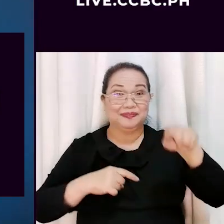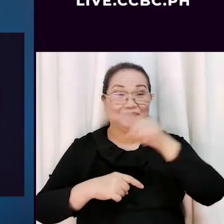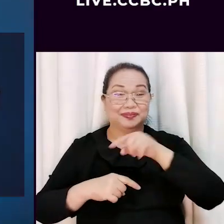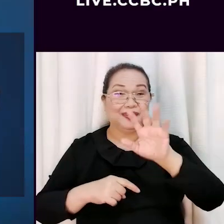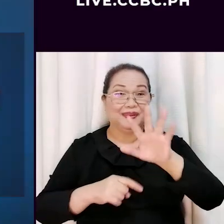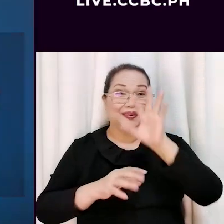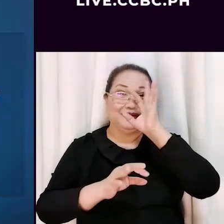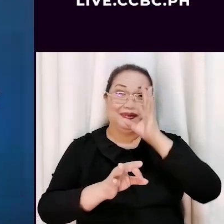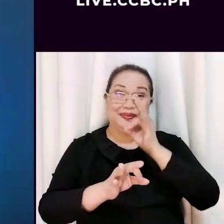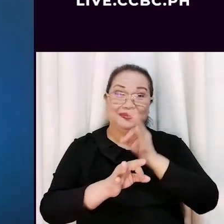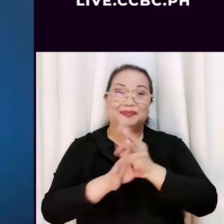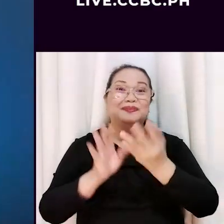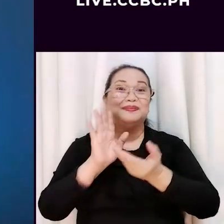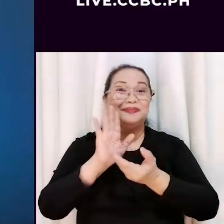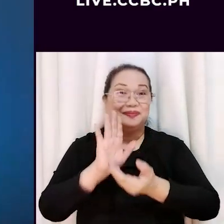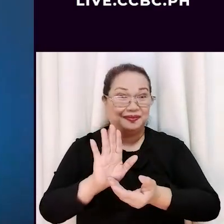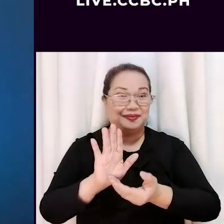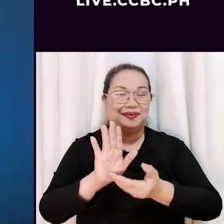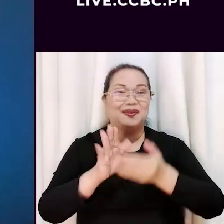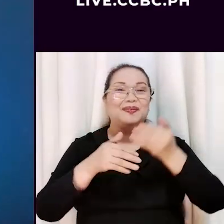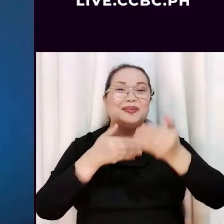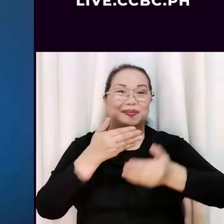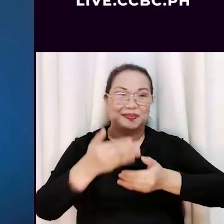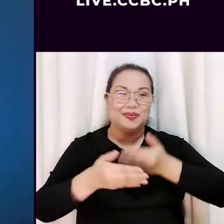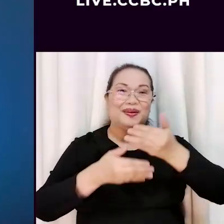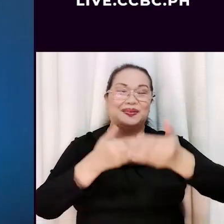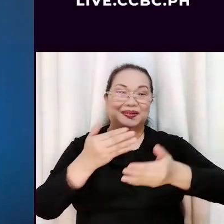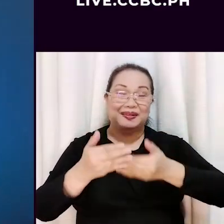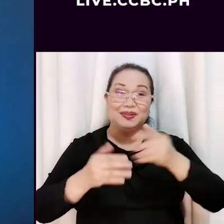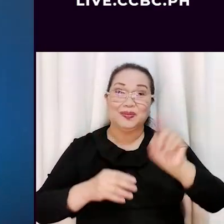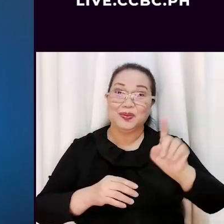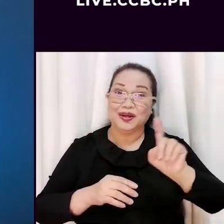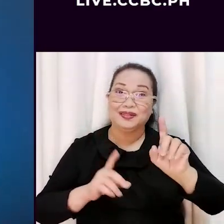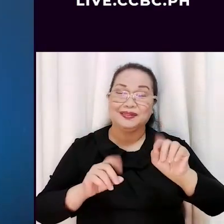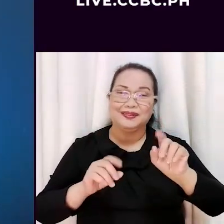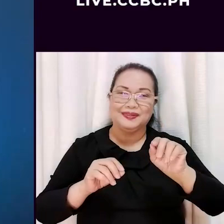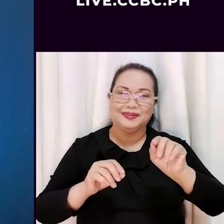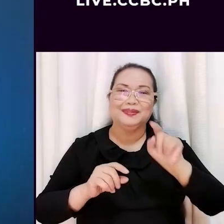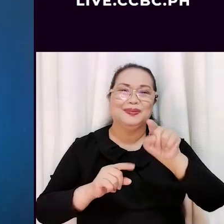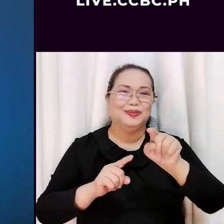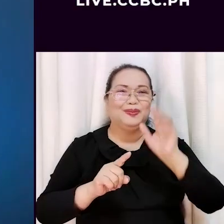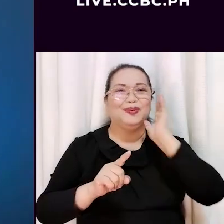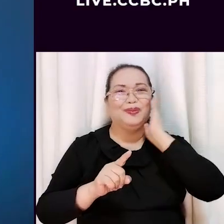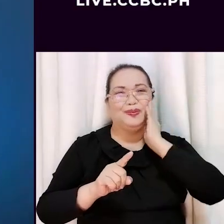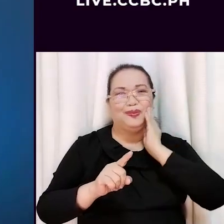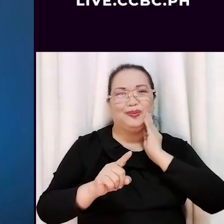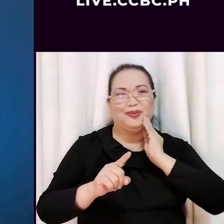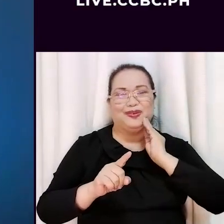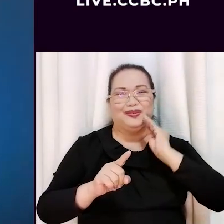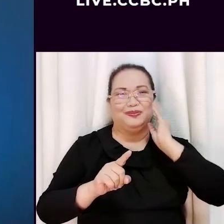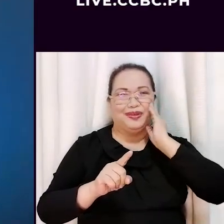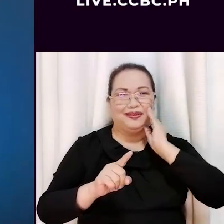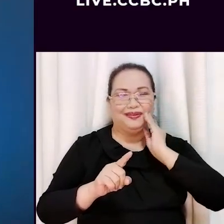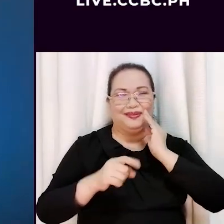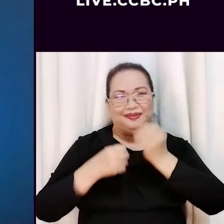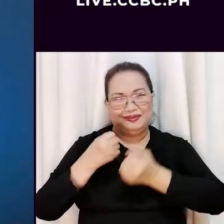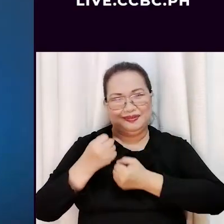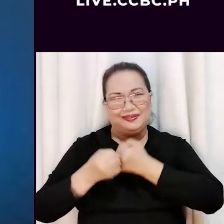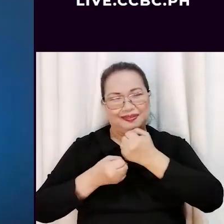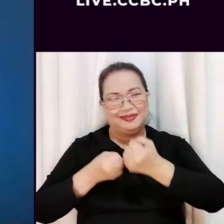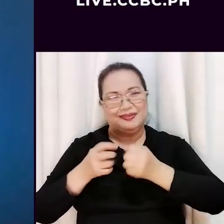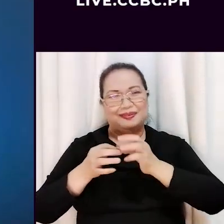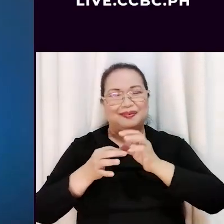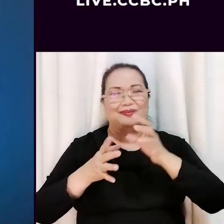faith is being proven through a process. So ang action point, undergo the process. Like go